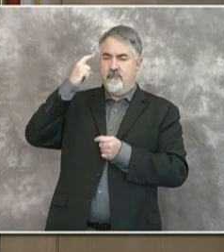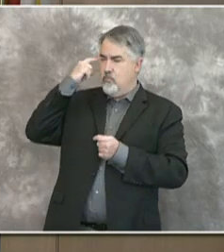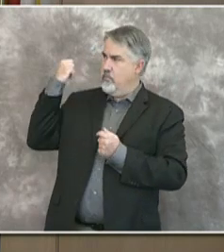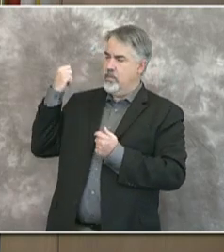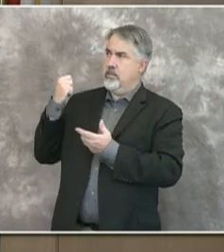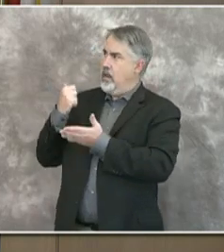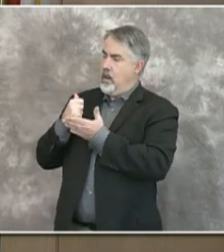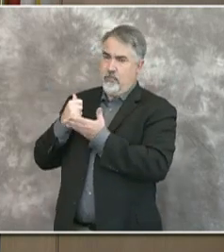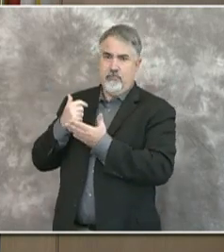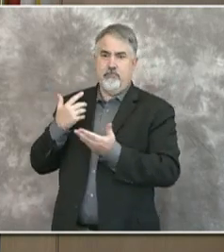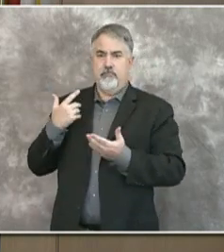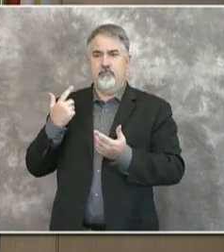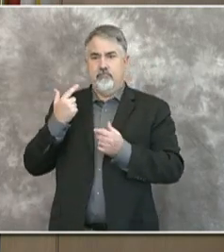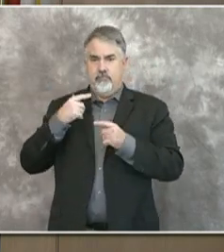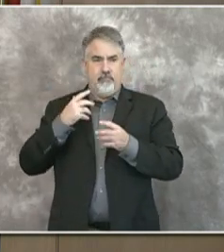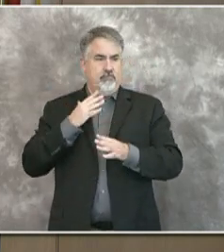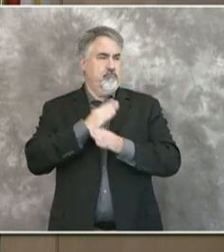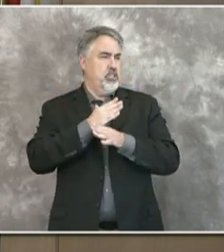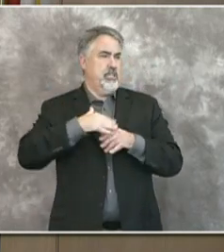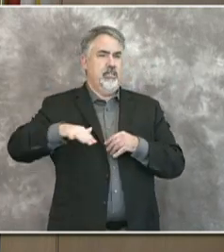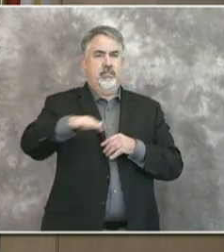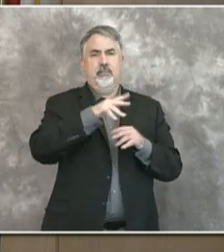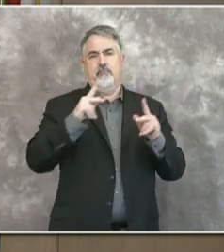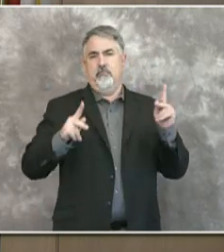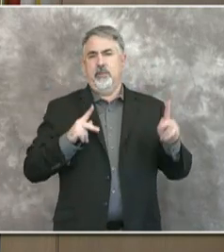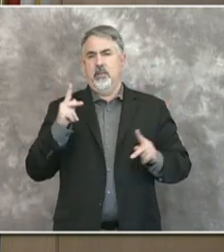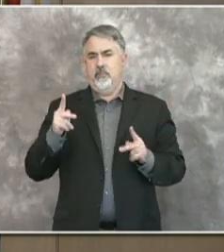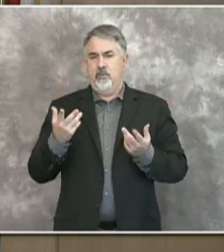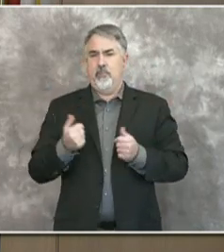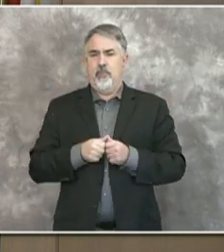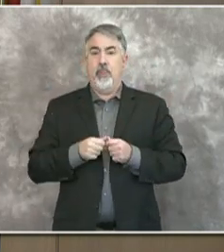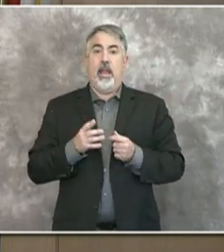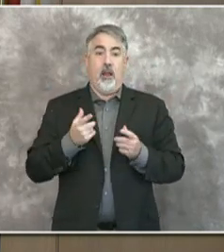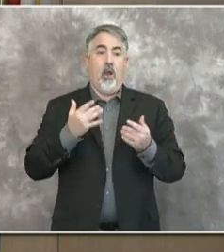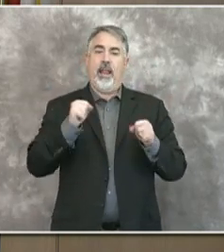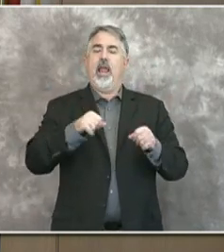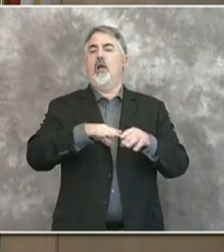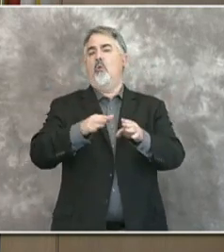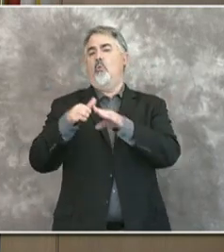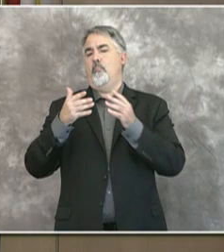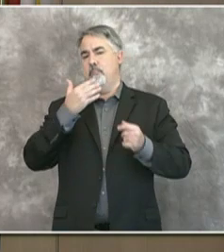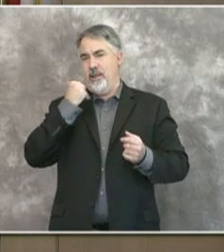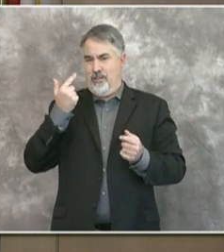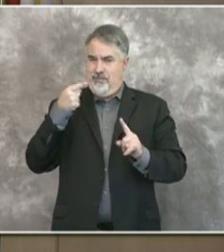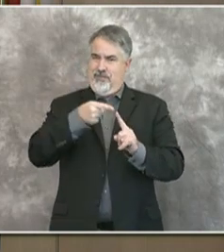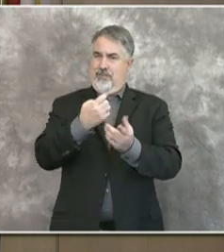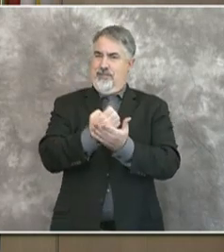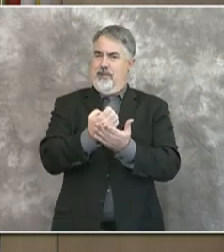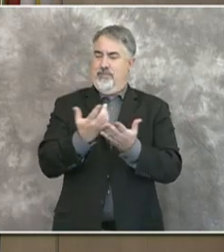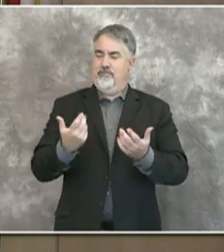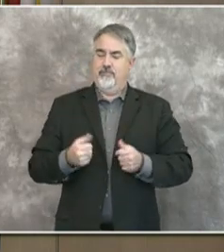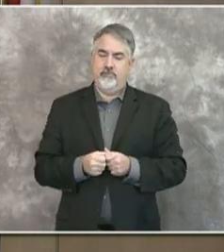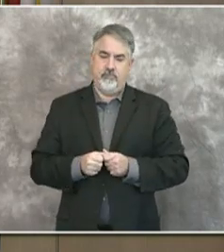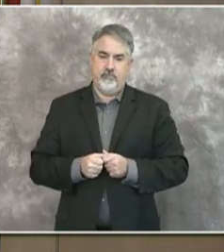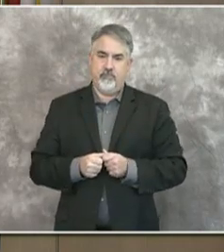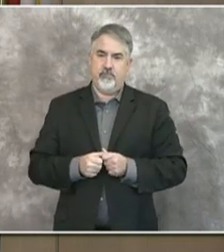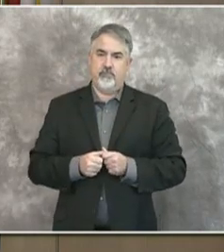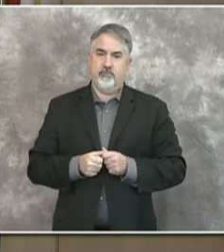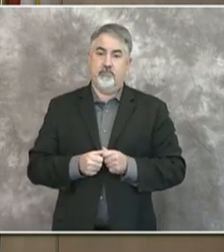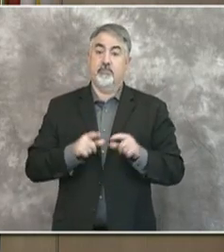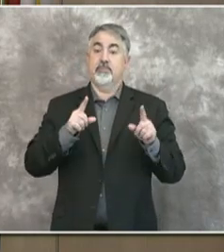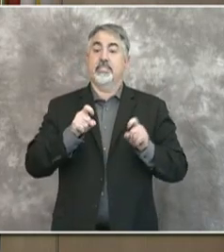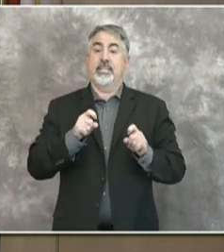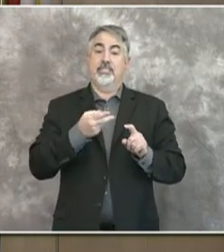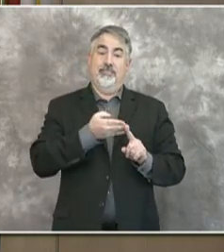the public's health, but for also further in reopening the economy. Our test and trace efforts are working hand